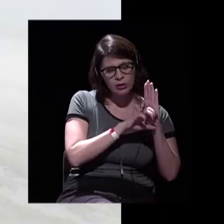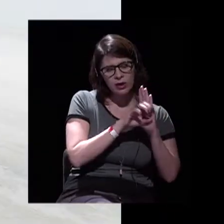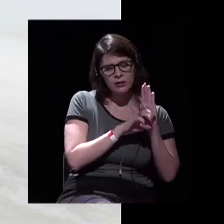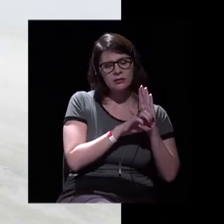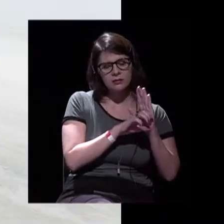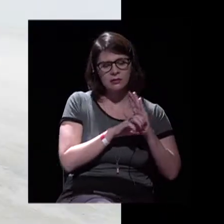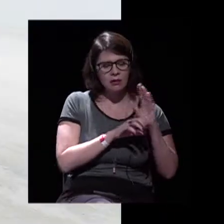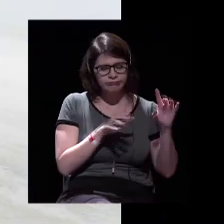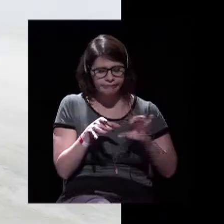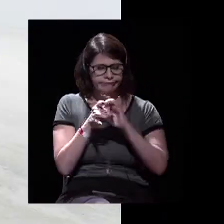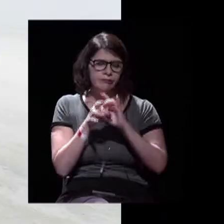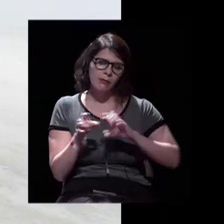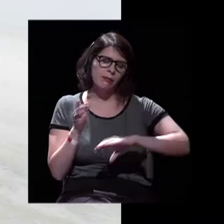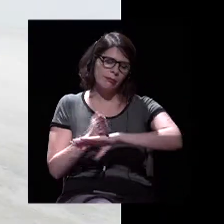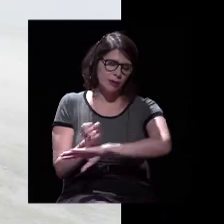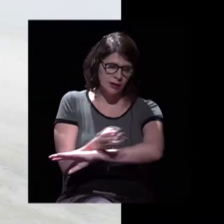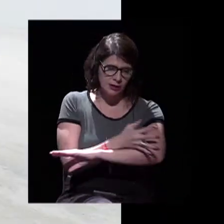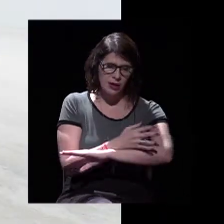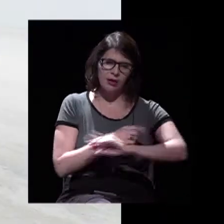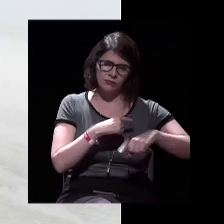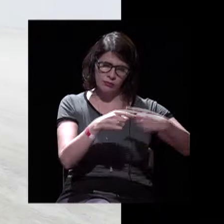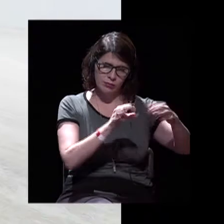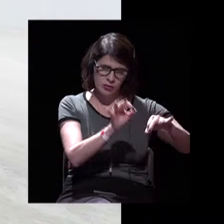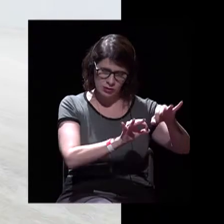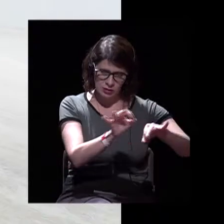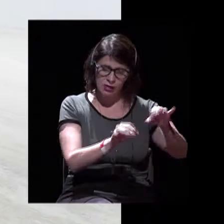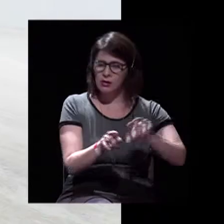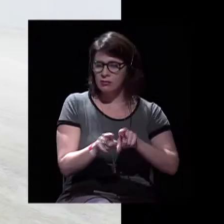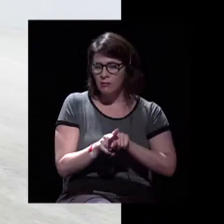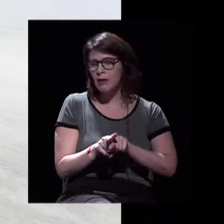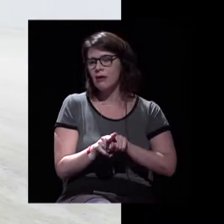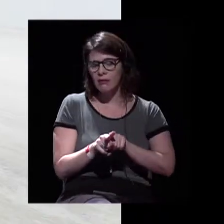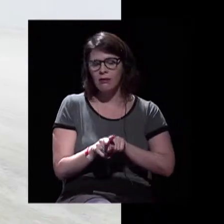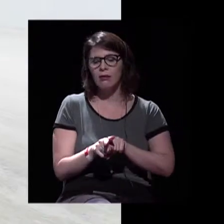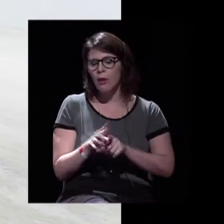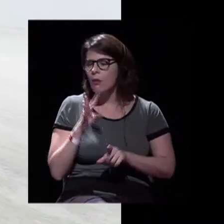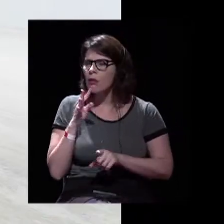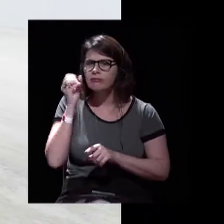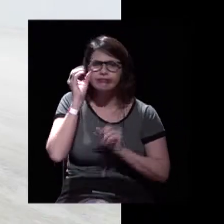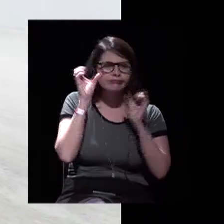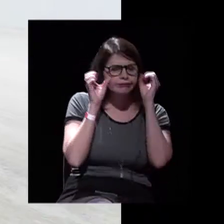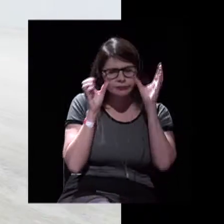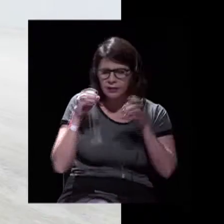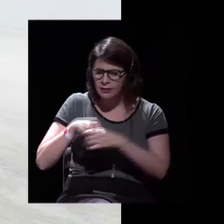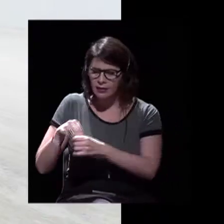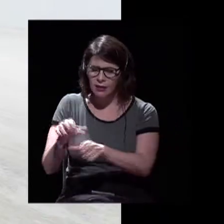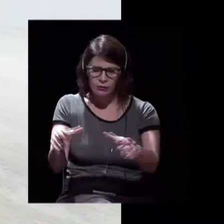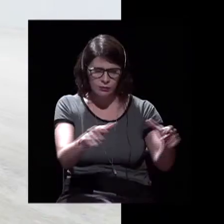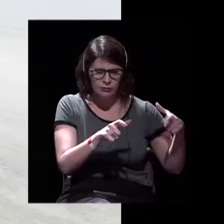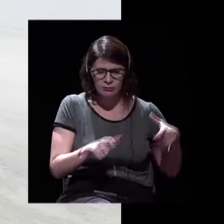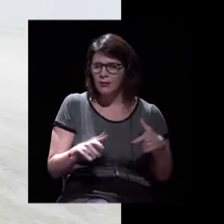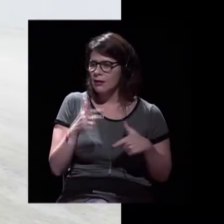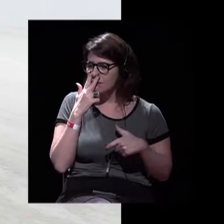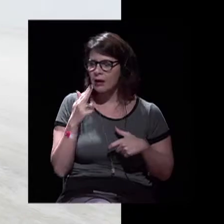made manifest in many of the works featured in the exhibition. To make evident the conditions